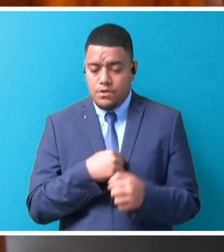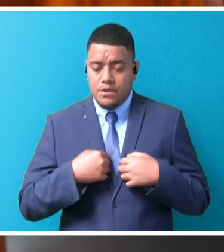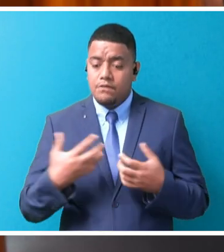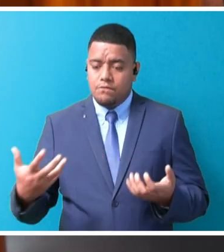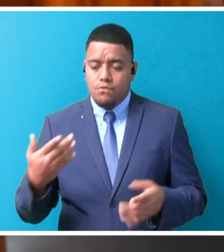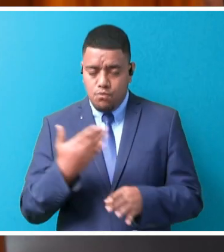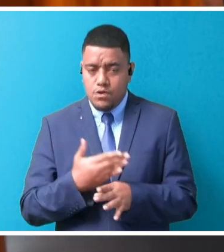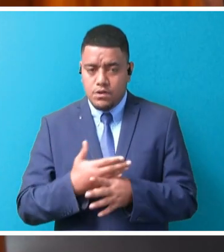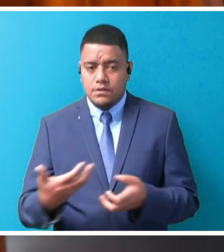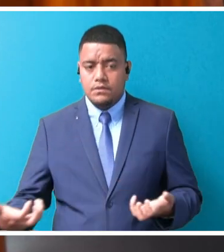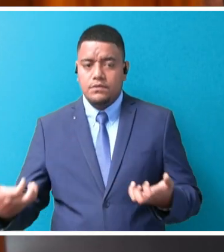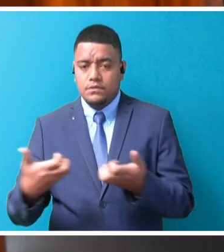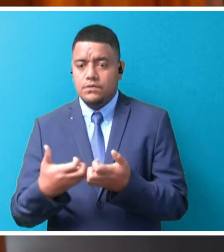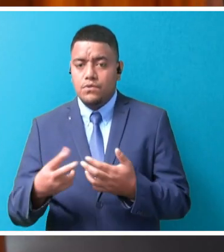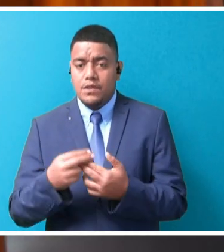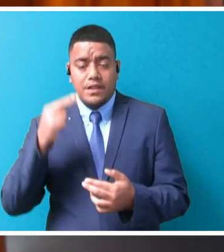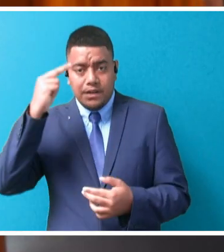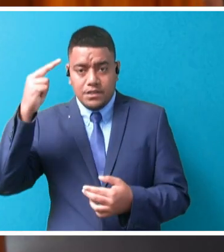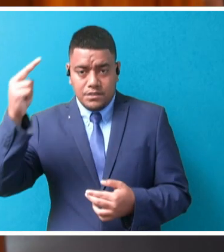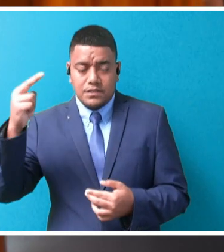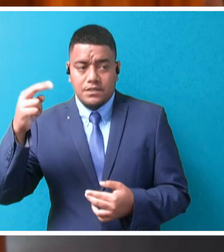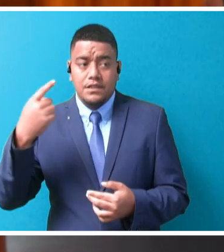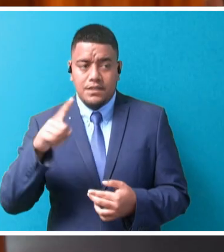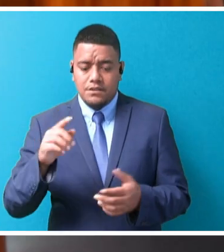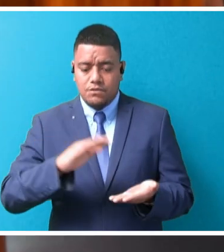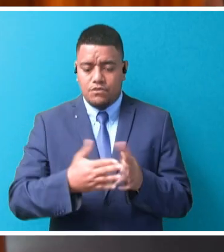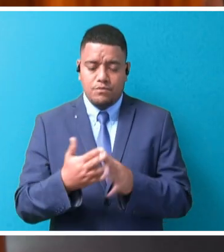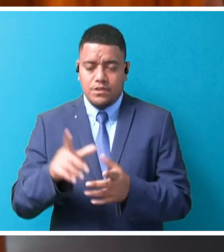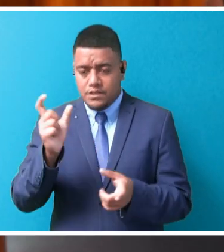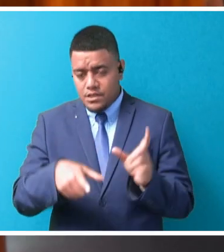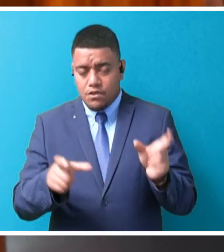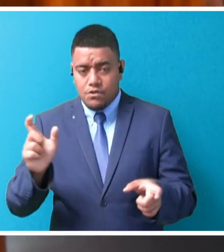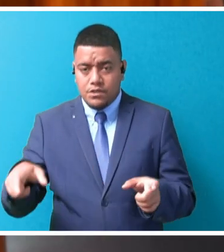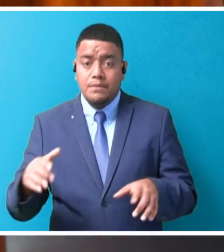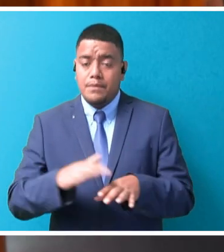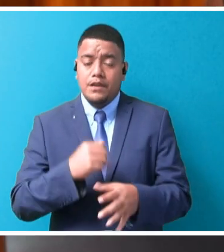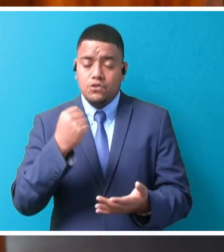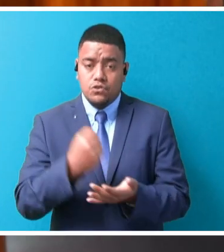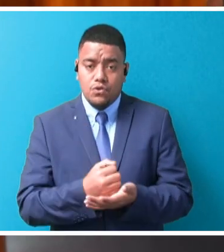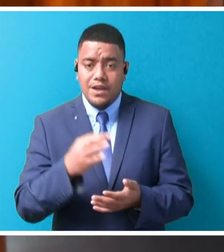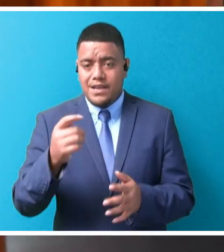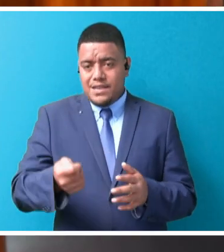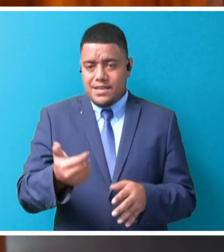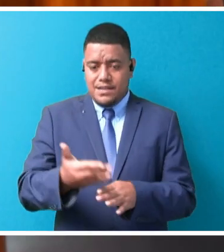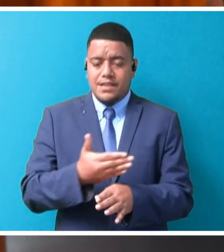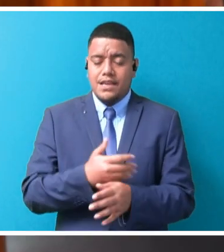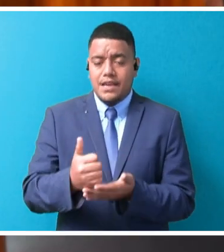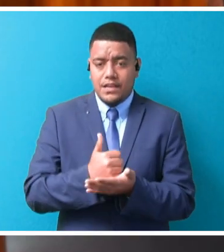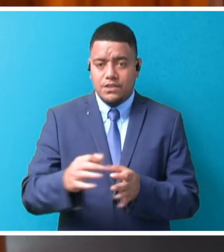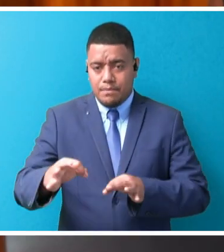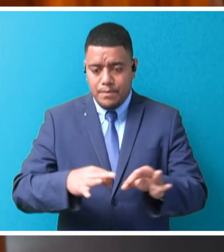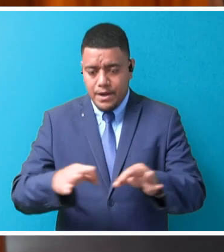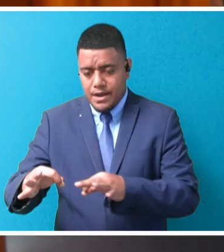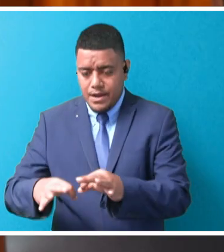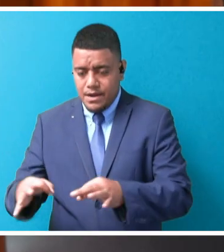collaboration with subnational administrations and community stakeholders to ensure that early action plans,